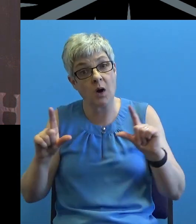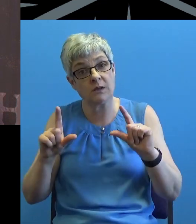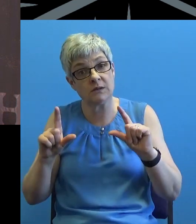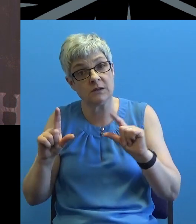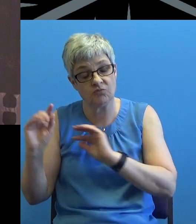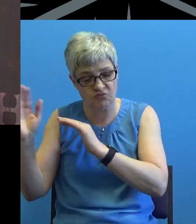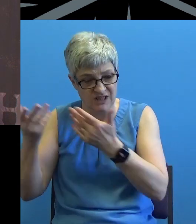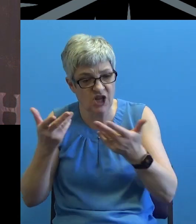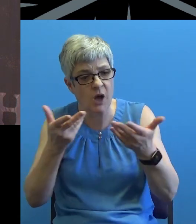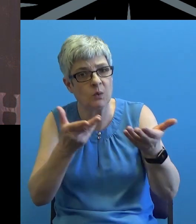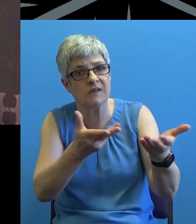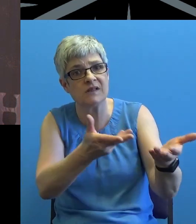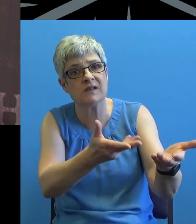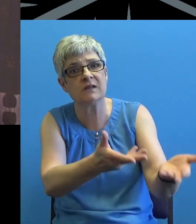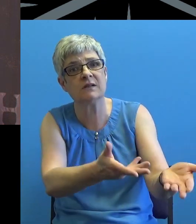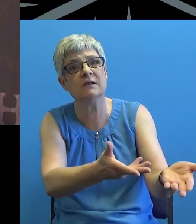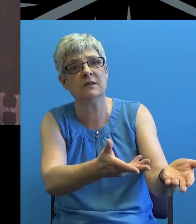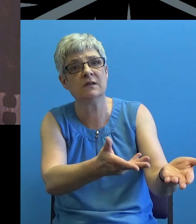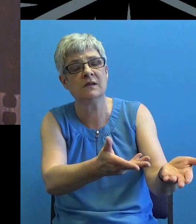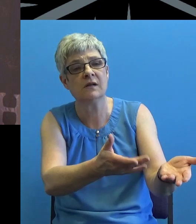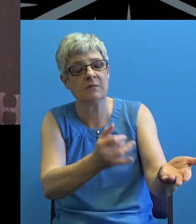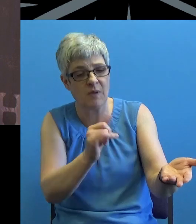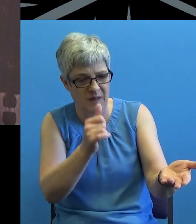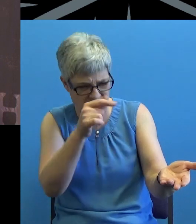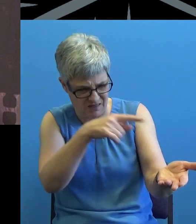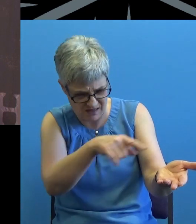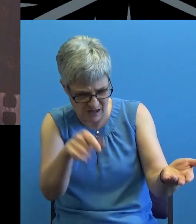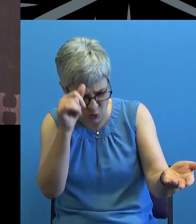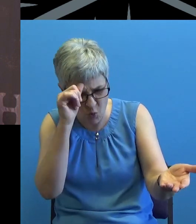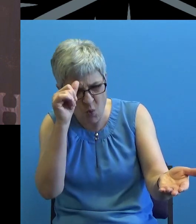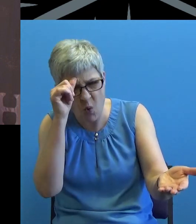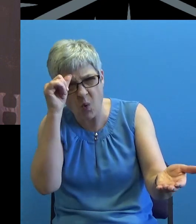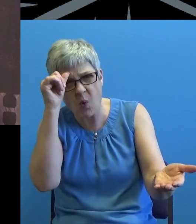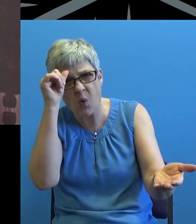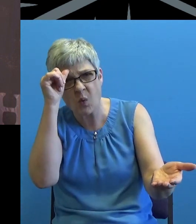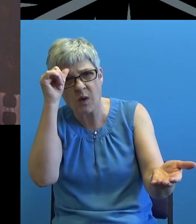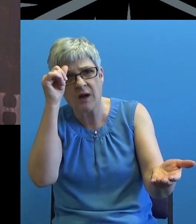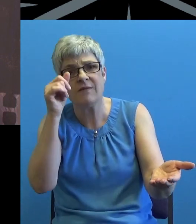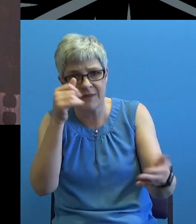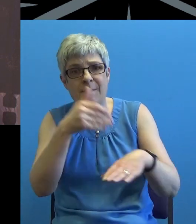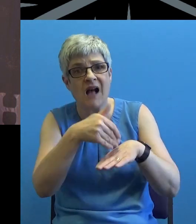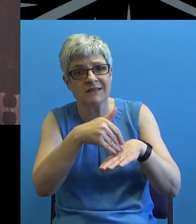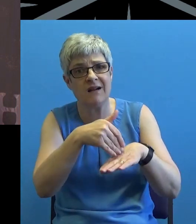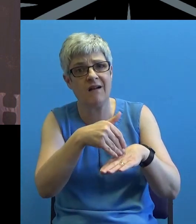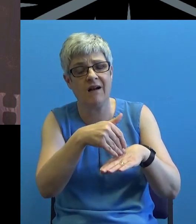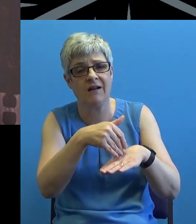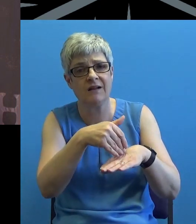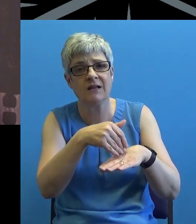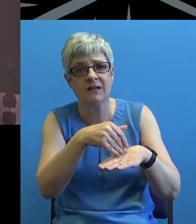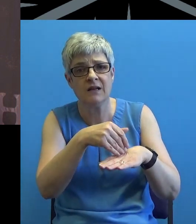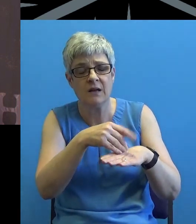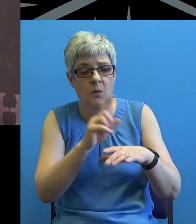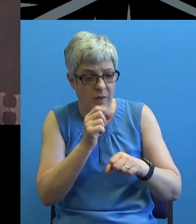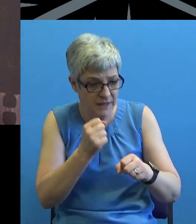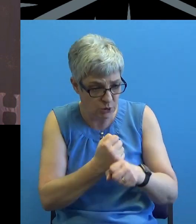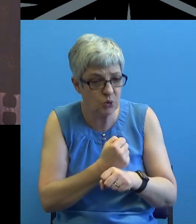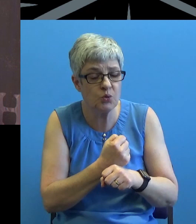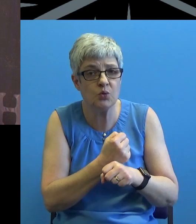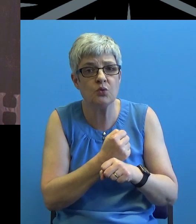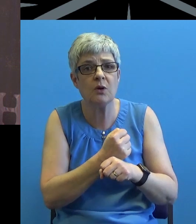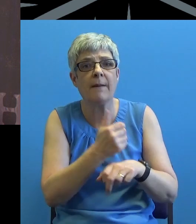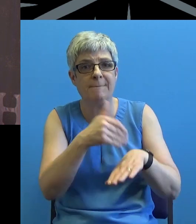Lord, reach out to them that they might know that they matter, that what they